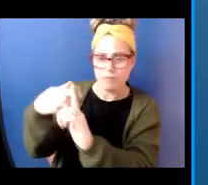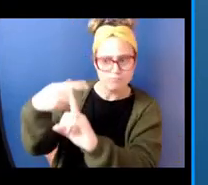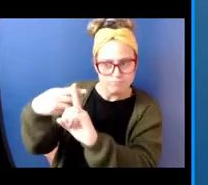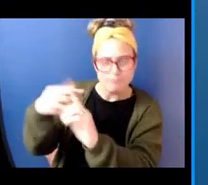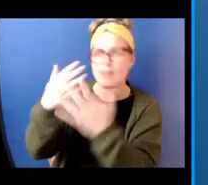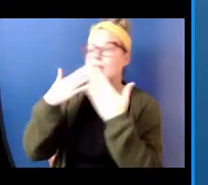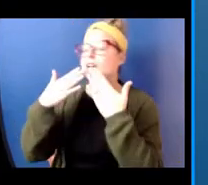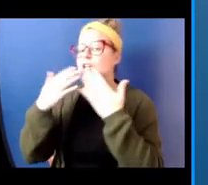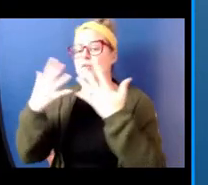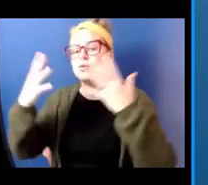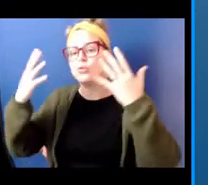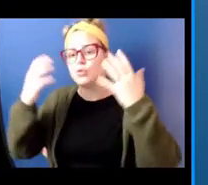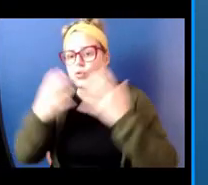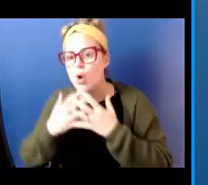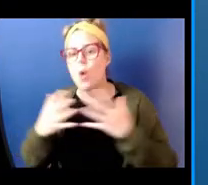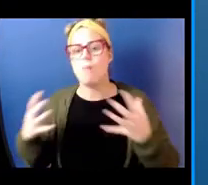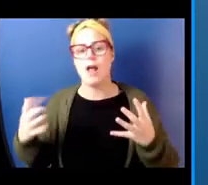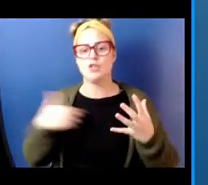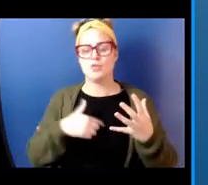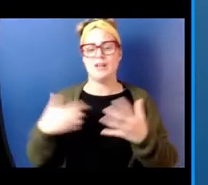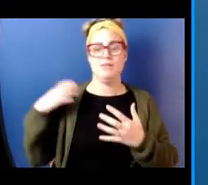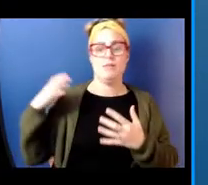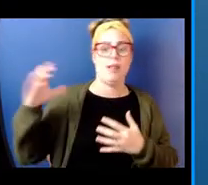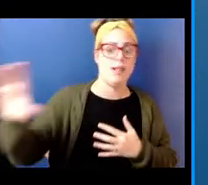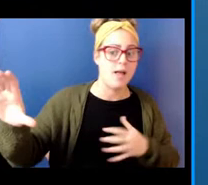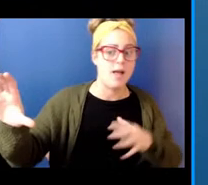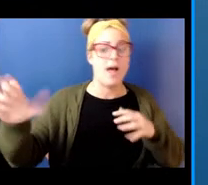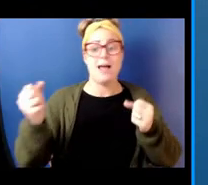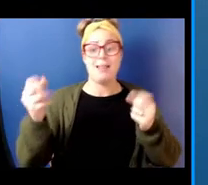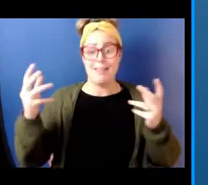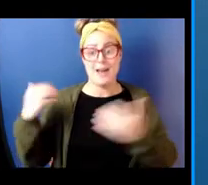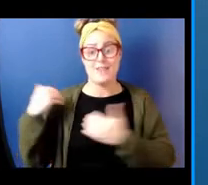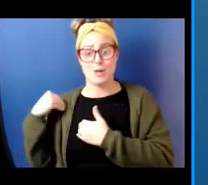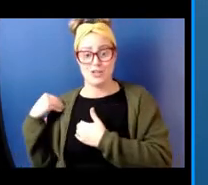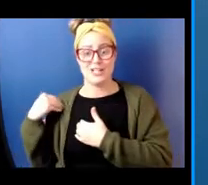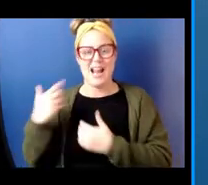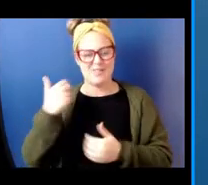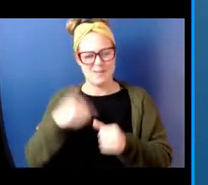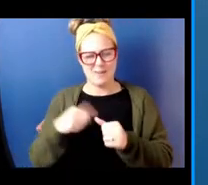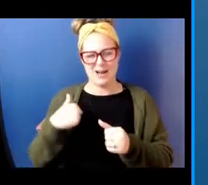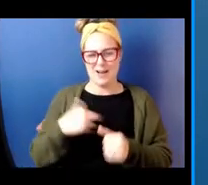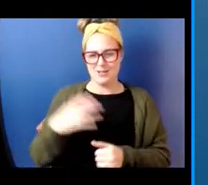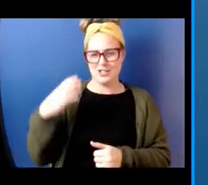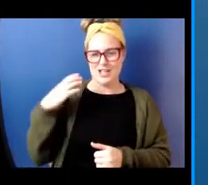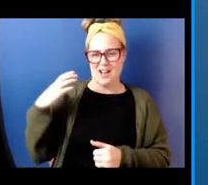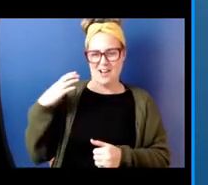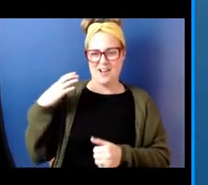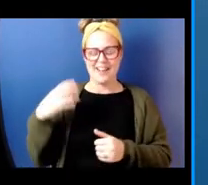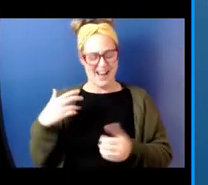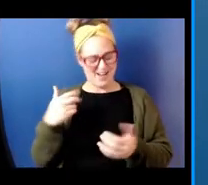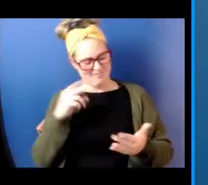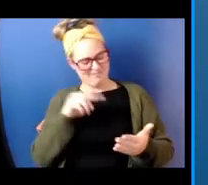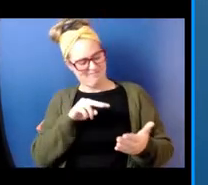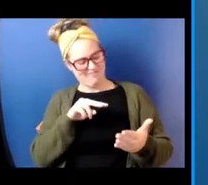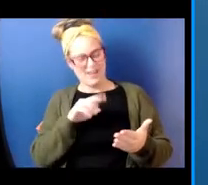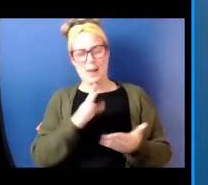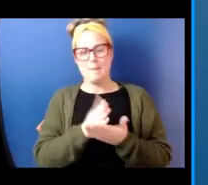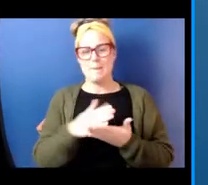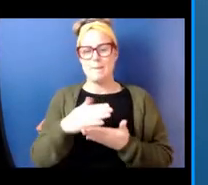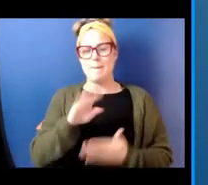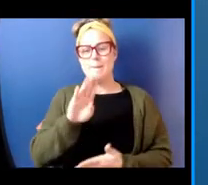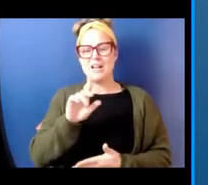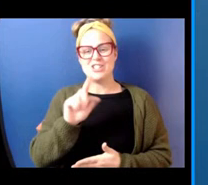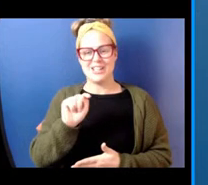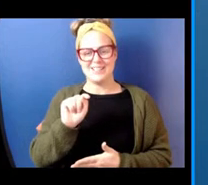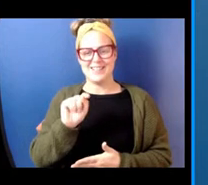you I remember when I was chair again there was this little budget item you know I used to go over the budget all the time and there was a budget item of how much